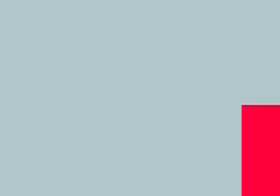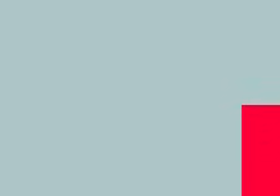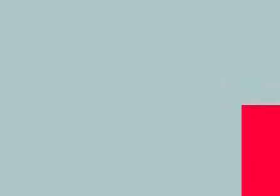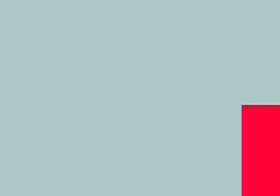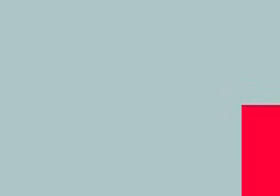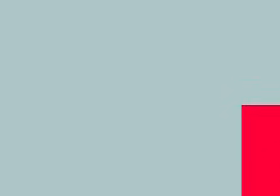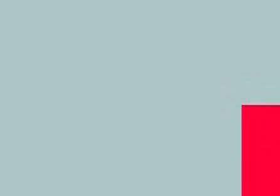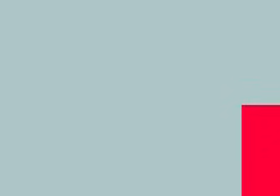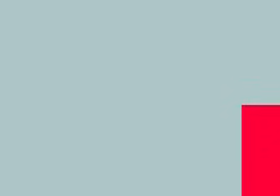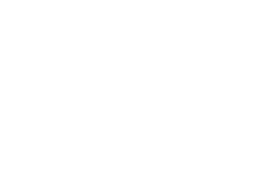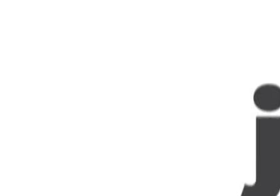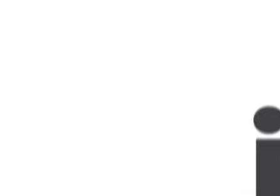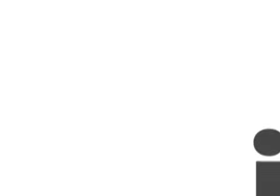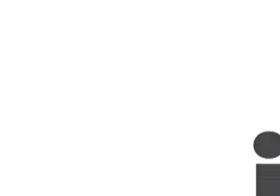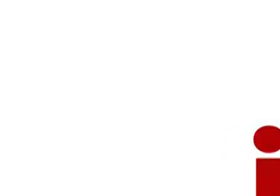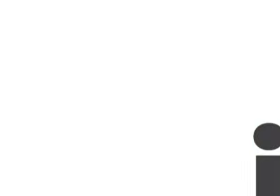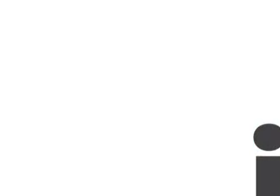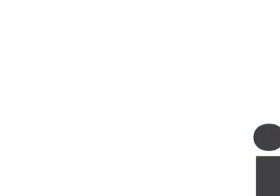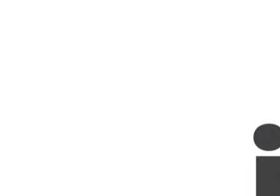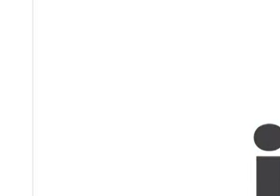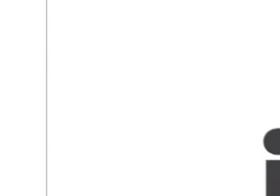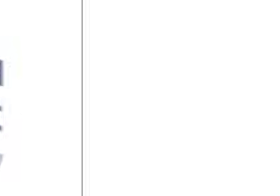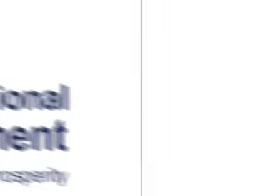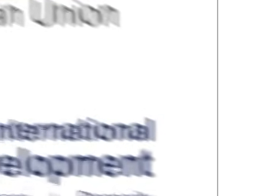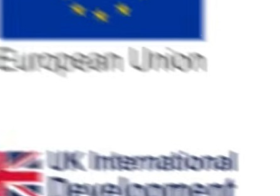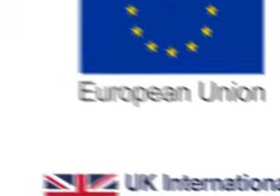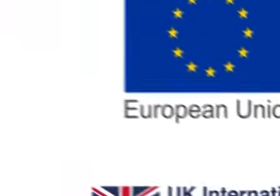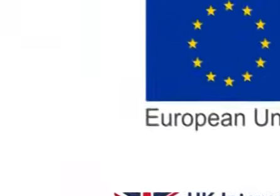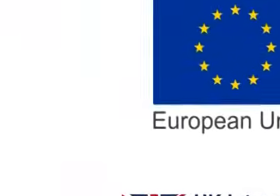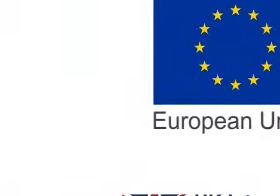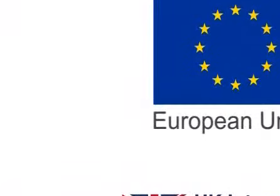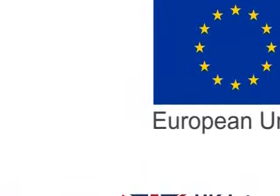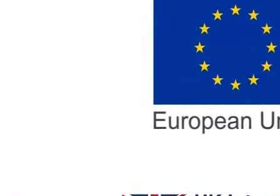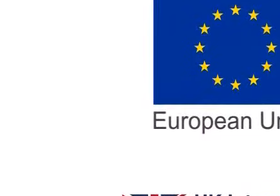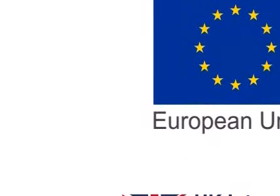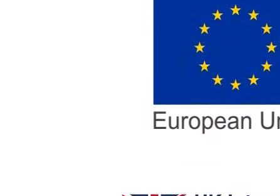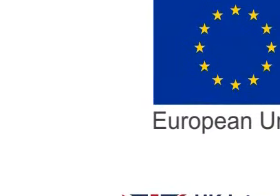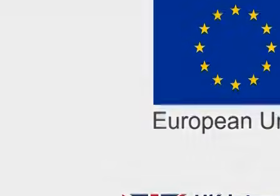pause. Find your backbencher at jampja.org.